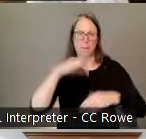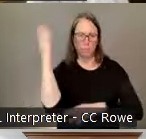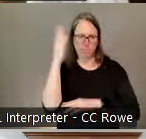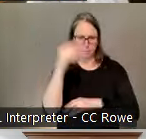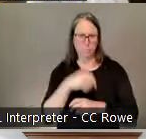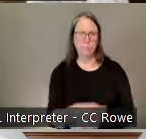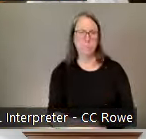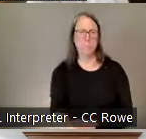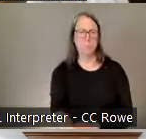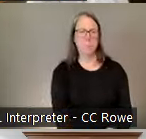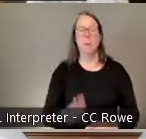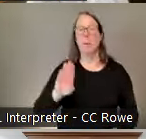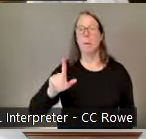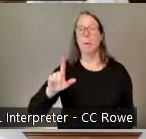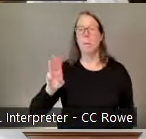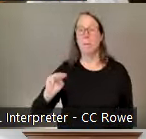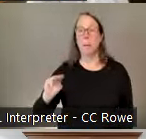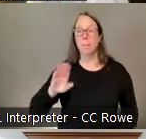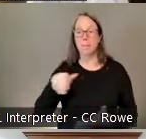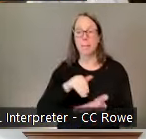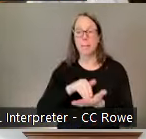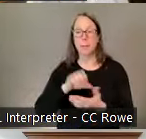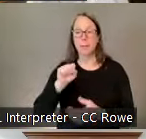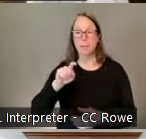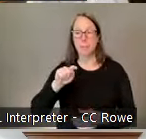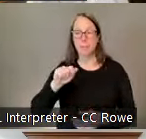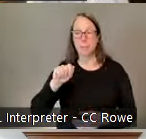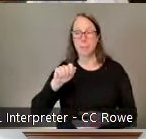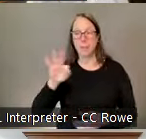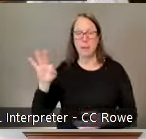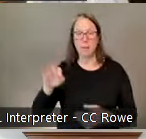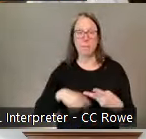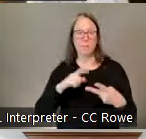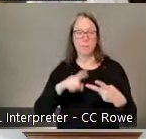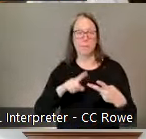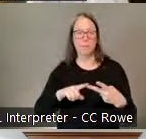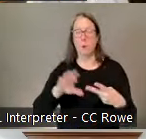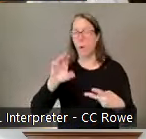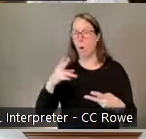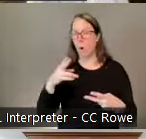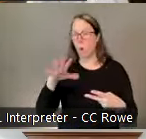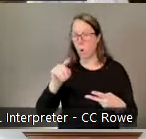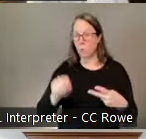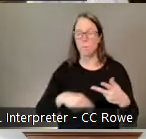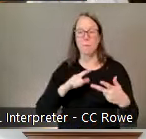Only Blum Center staff, our co-hosts, and guest speakers will see your questions.